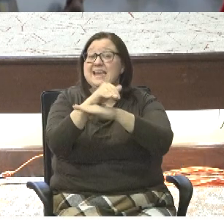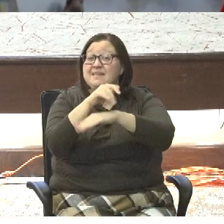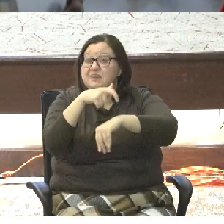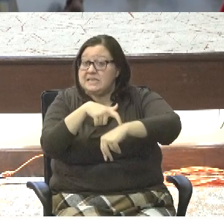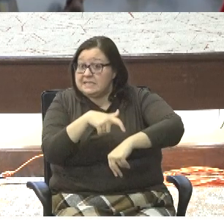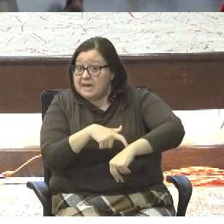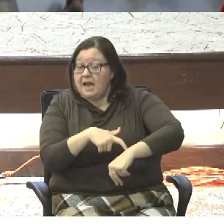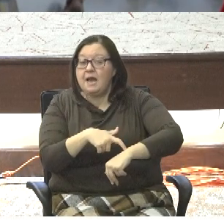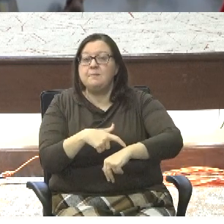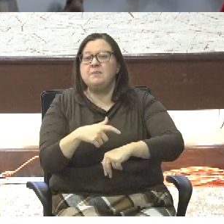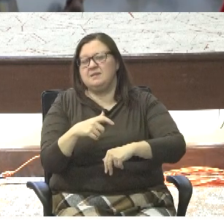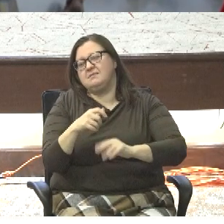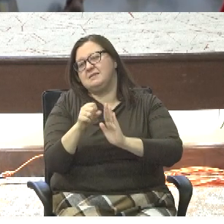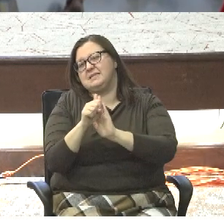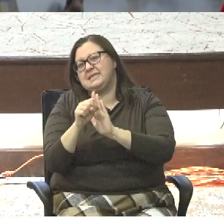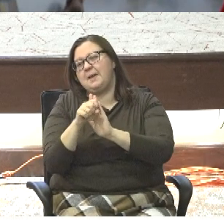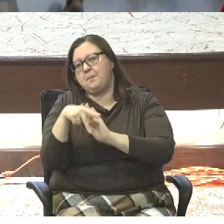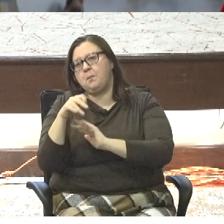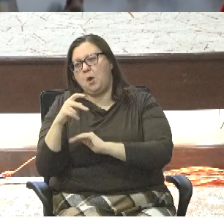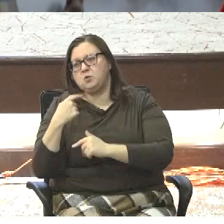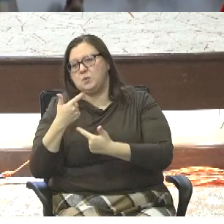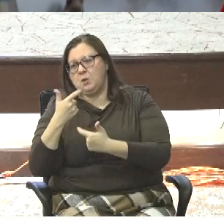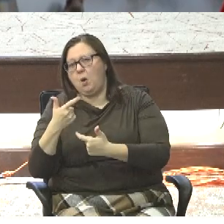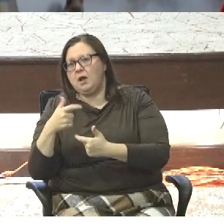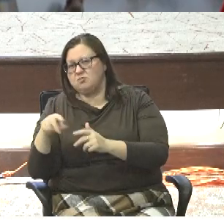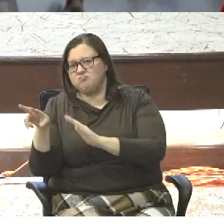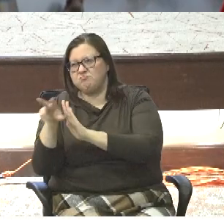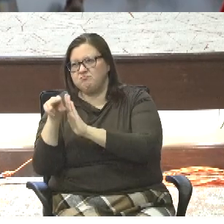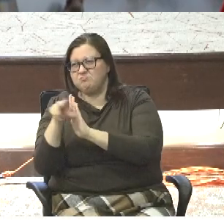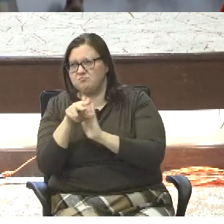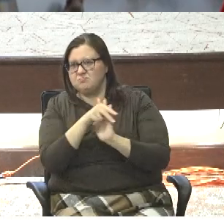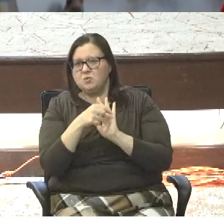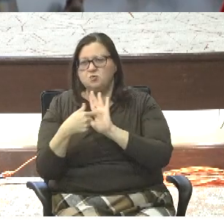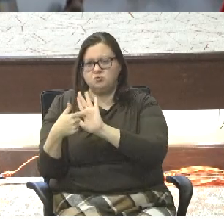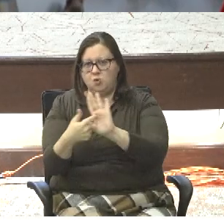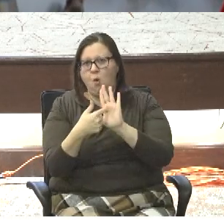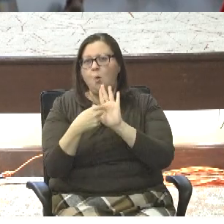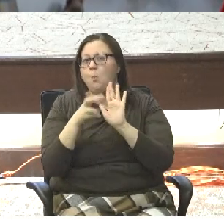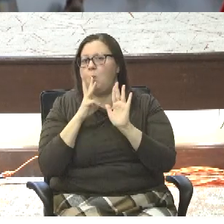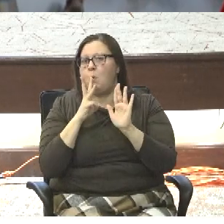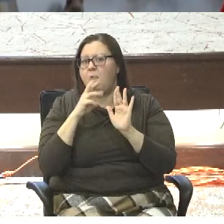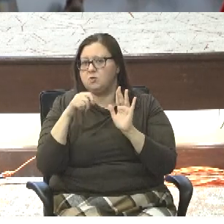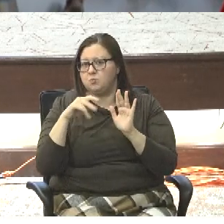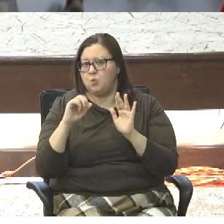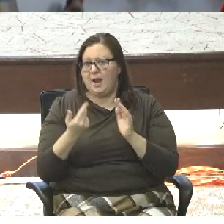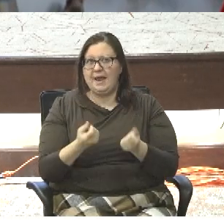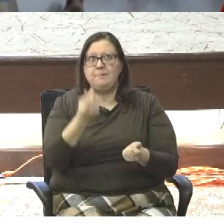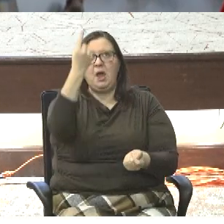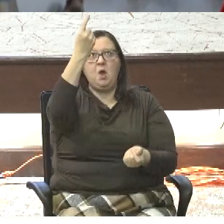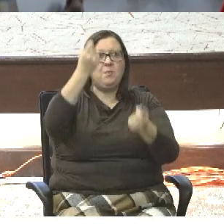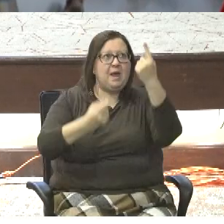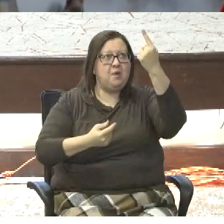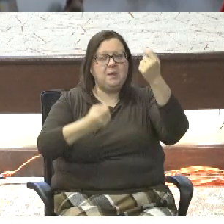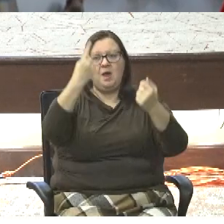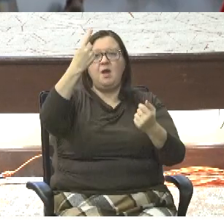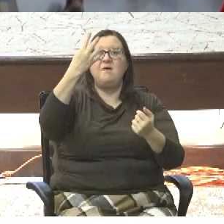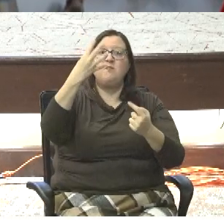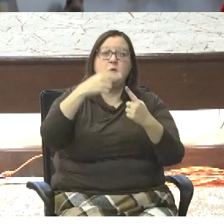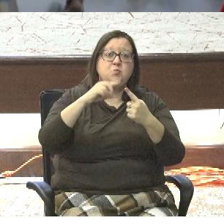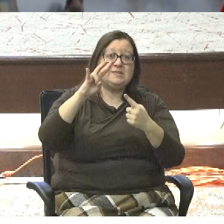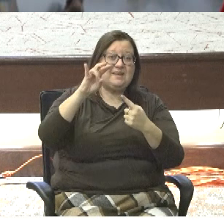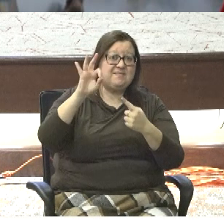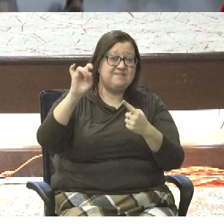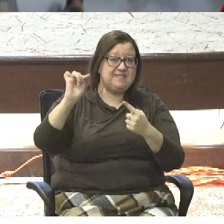these are some sample parks that we looked at to incorporate the water spraying up in the range of 4 to 7 feet